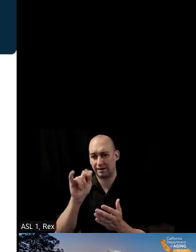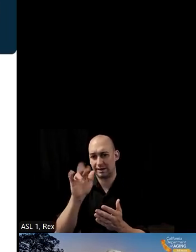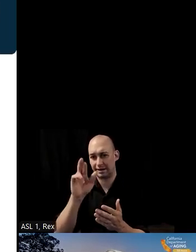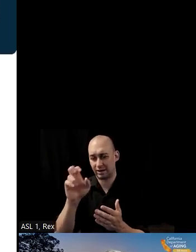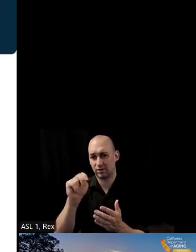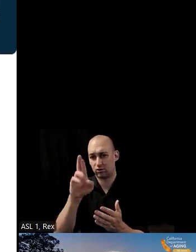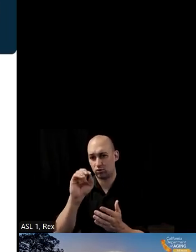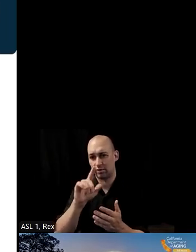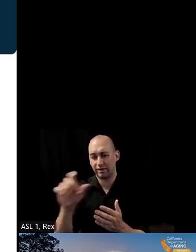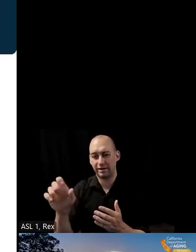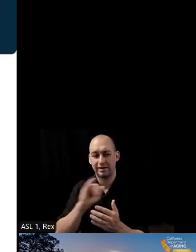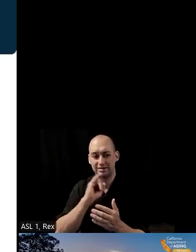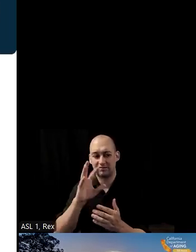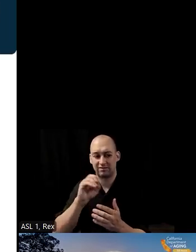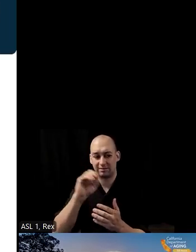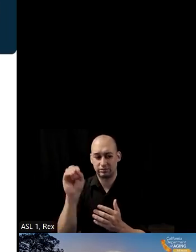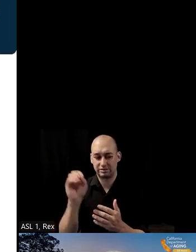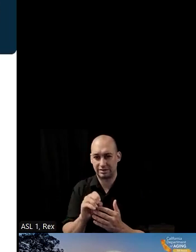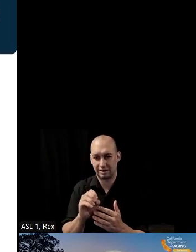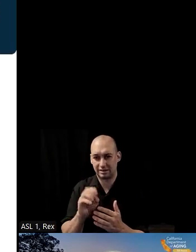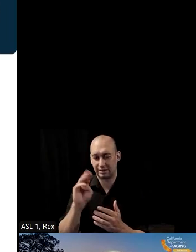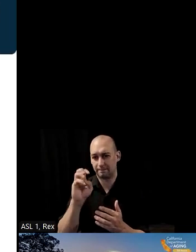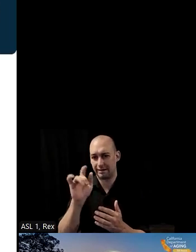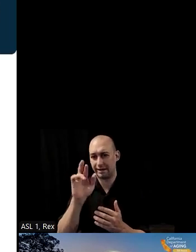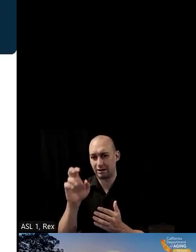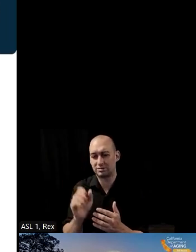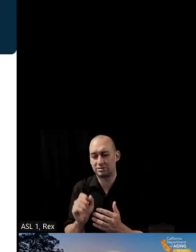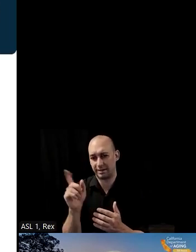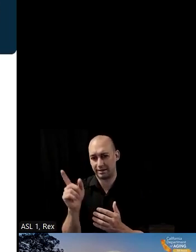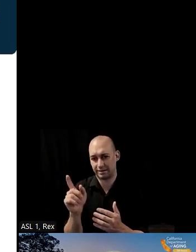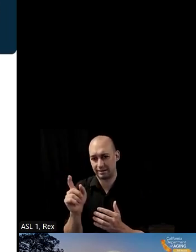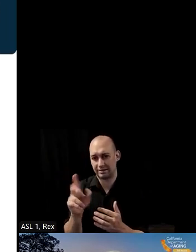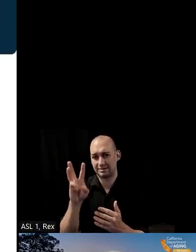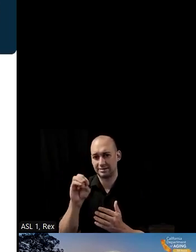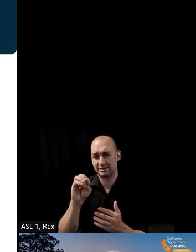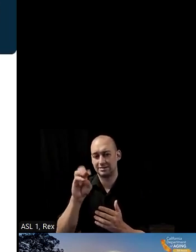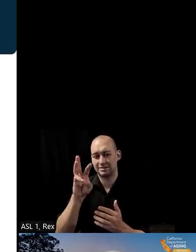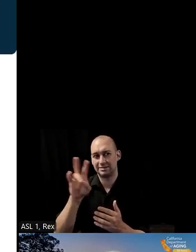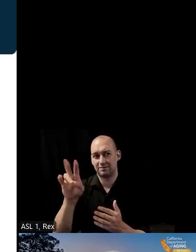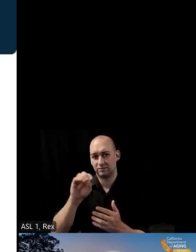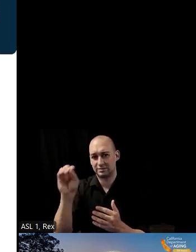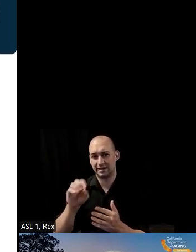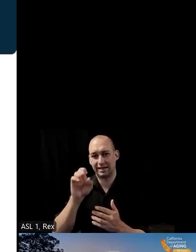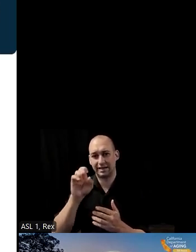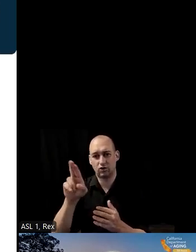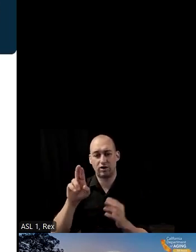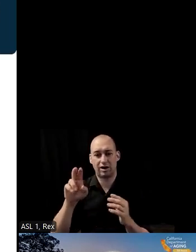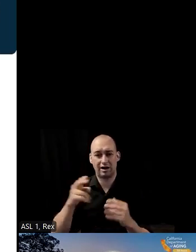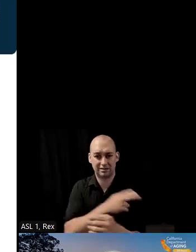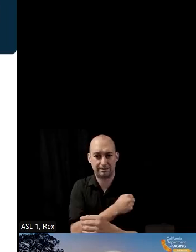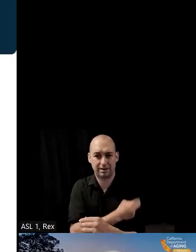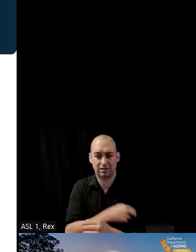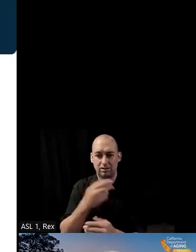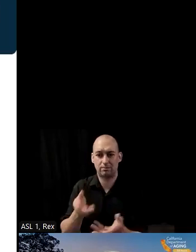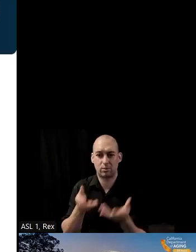account for 50% of Medicare spending and 67% of ER, hospital, and